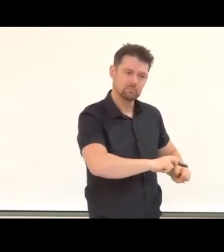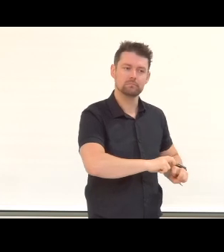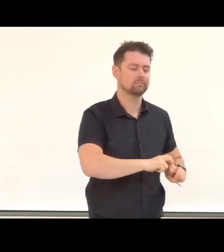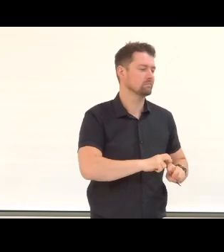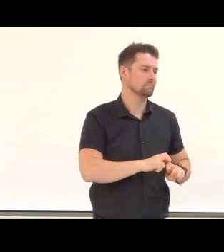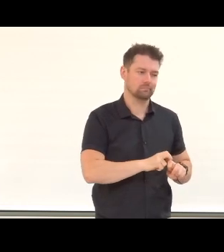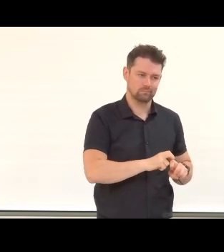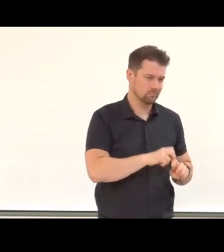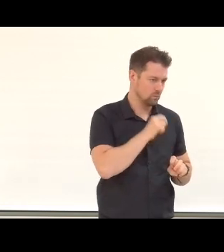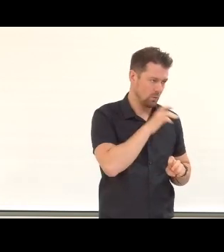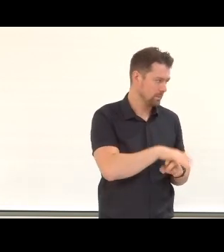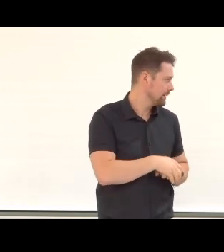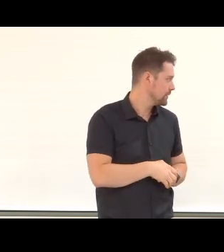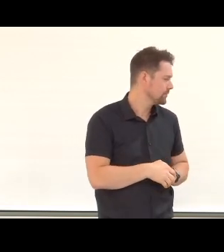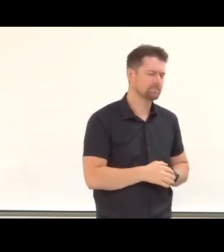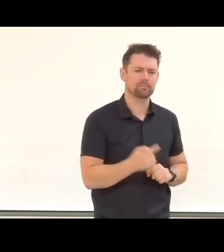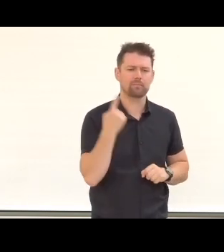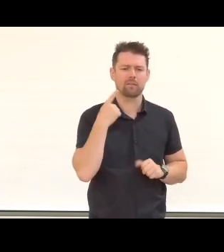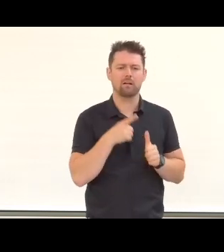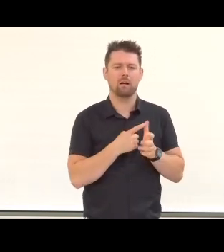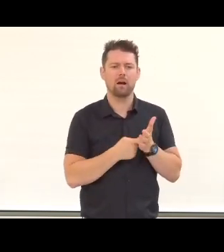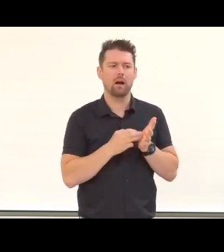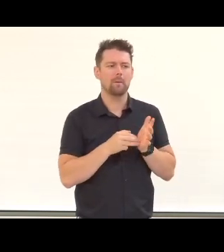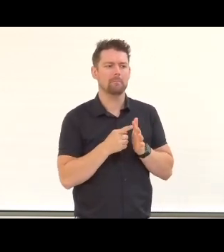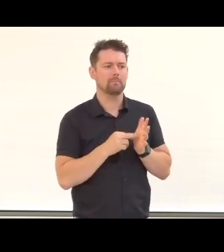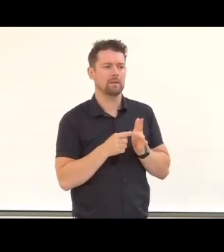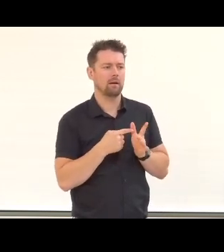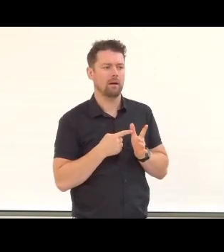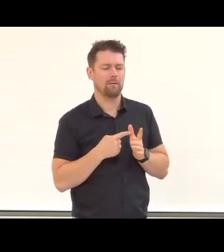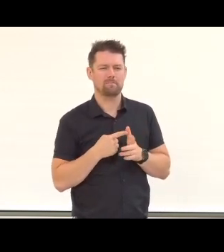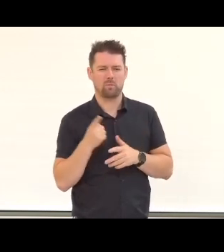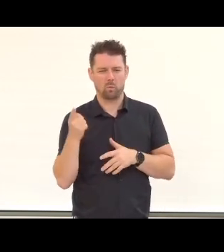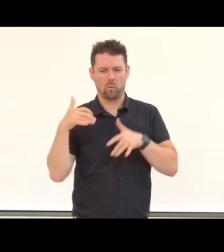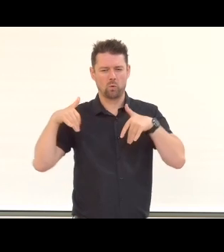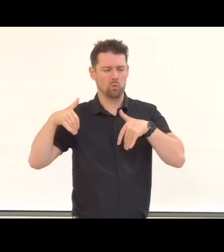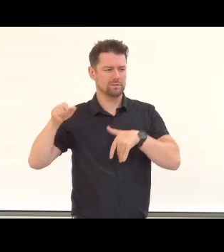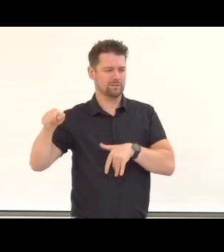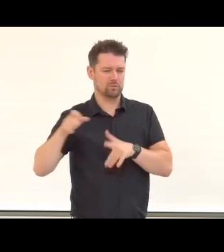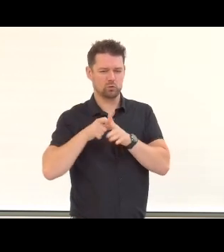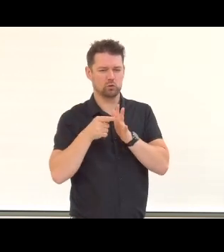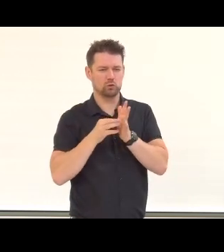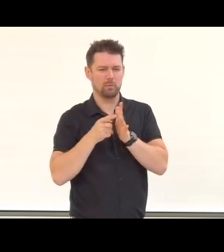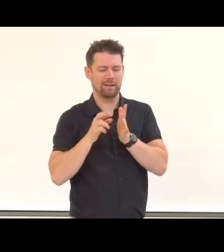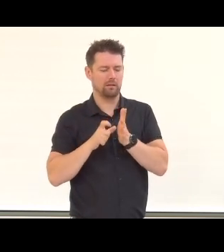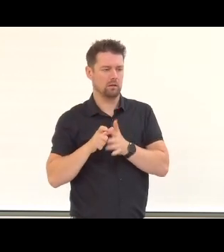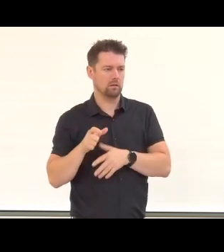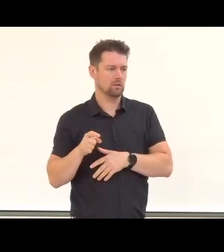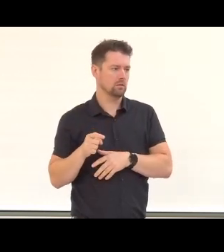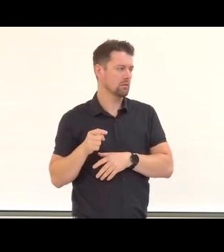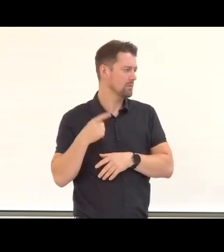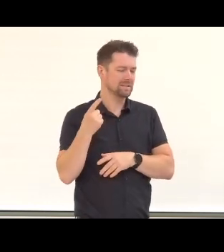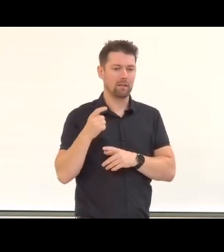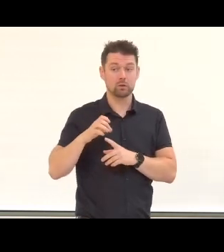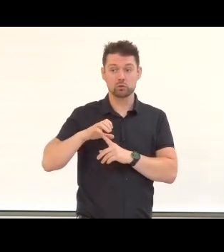I think looking back at Armenia, we had like one GOST member who's a geologist, Dominic, who had kind of set up his own